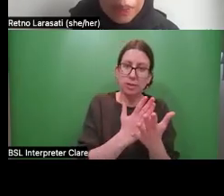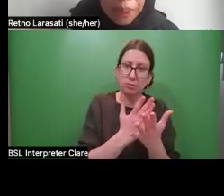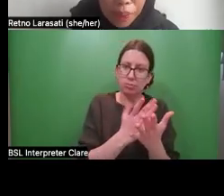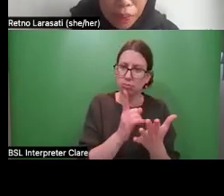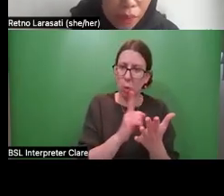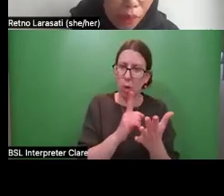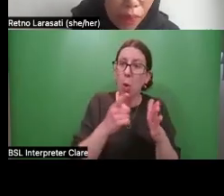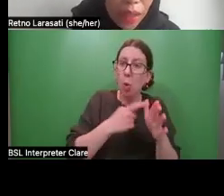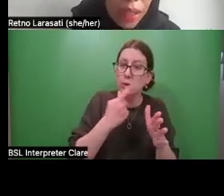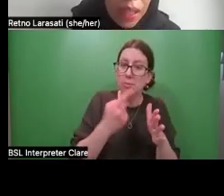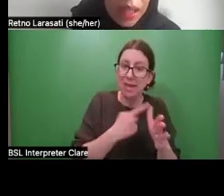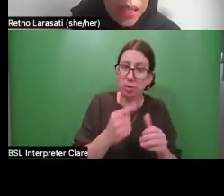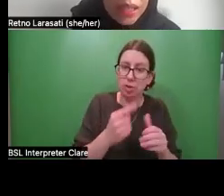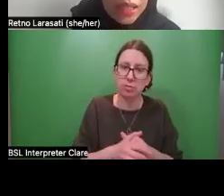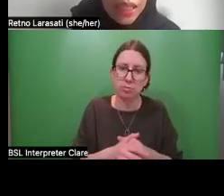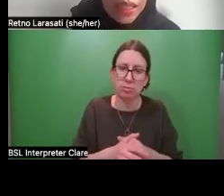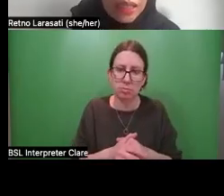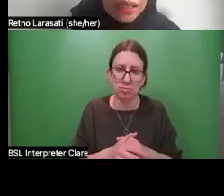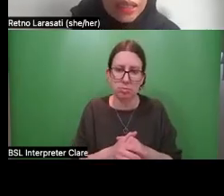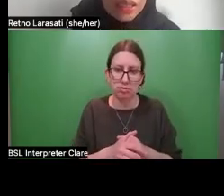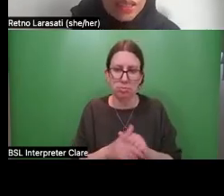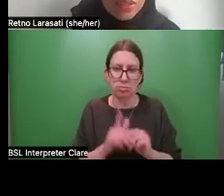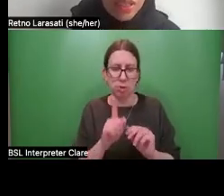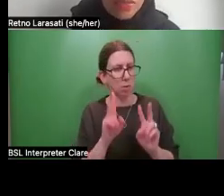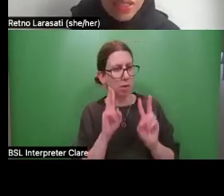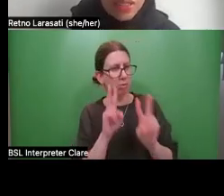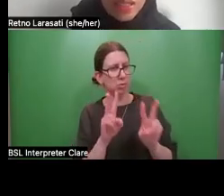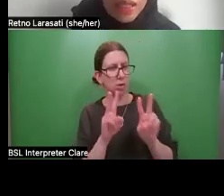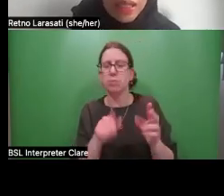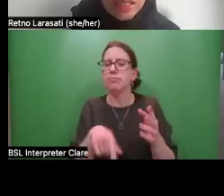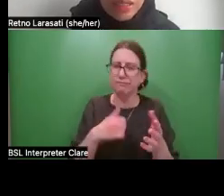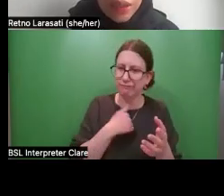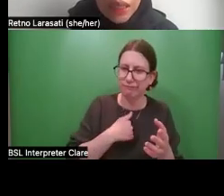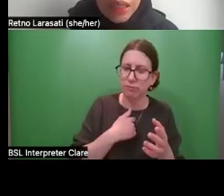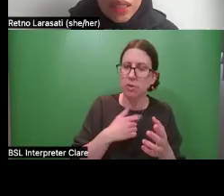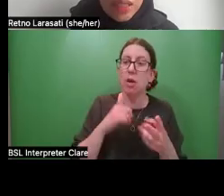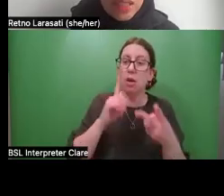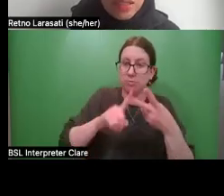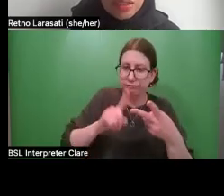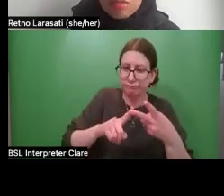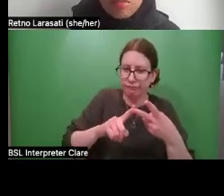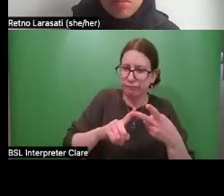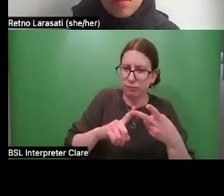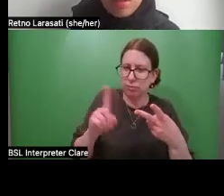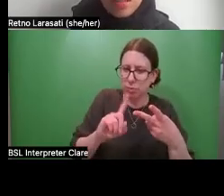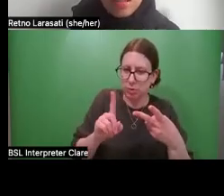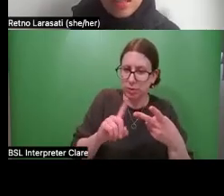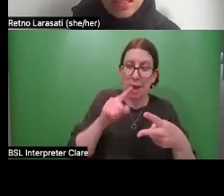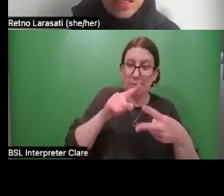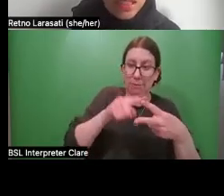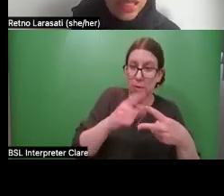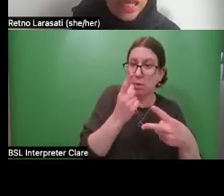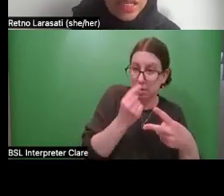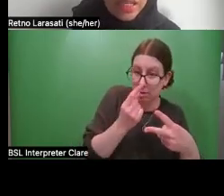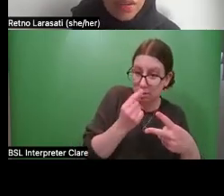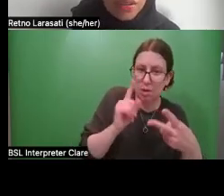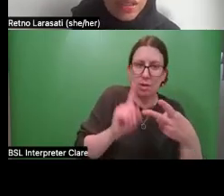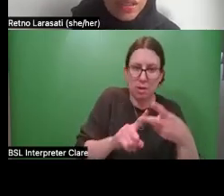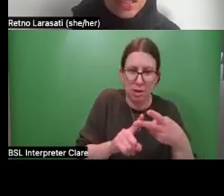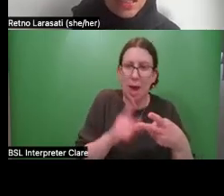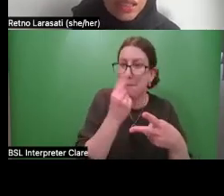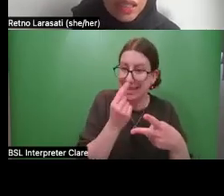reliability. And the second trust factor is integrity. So does the